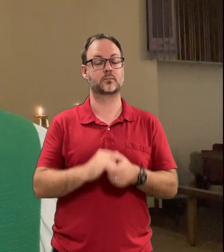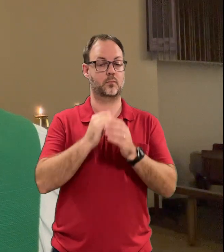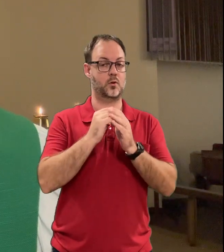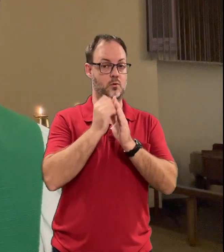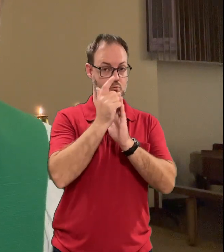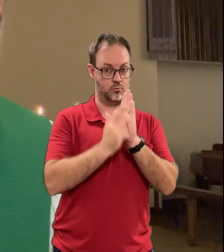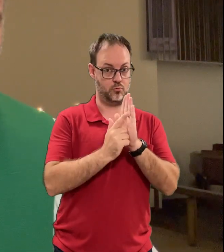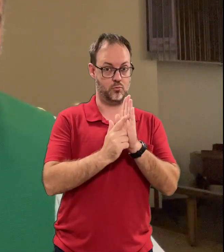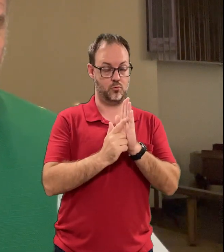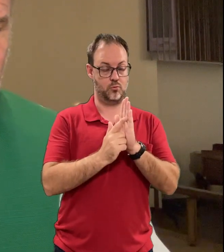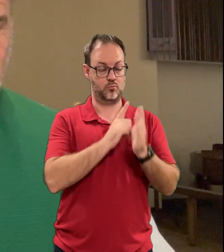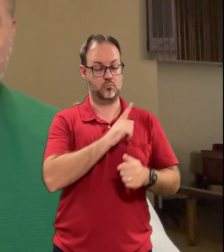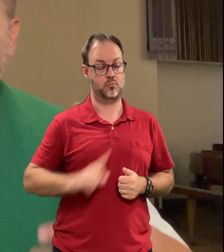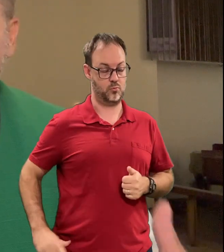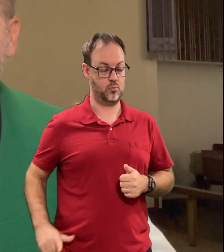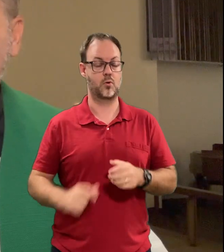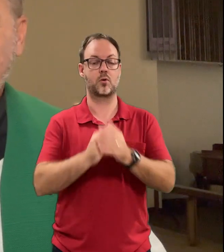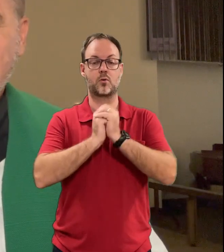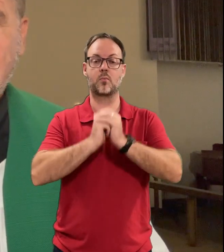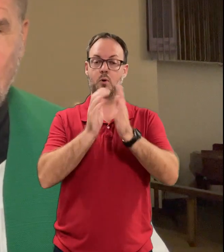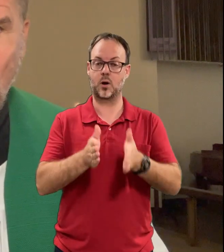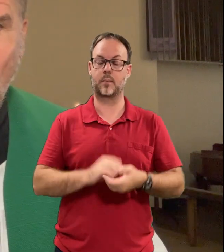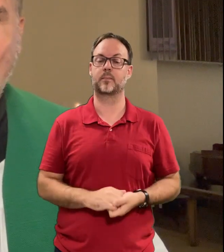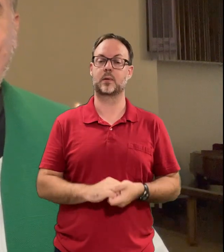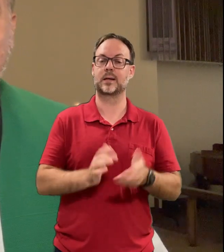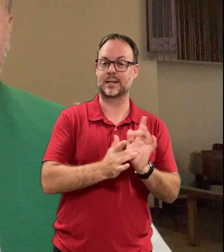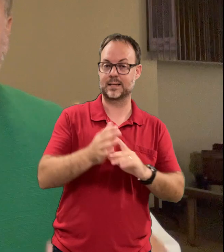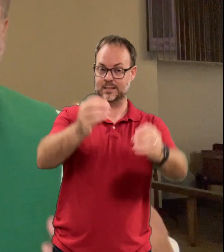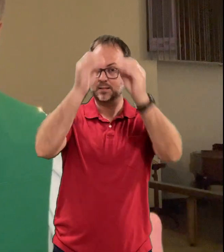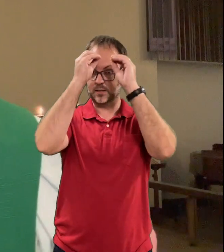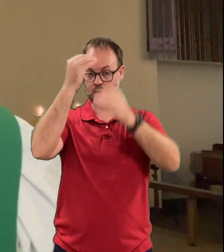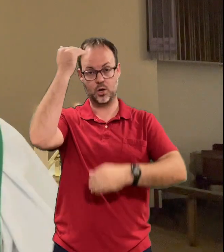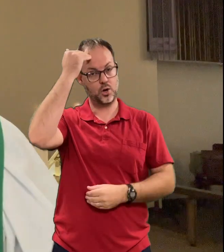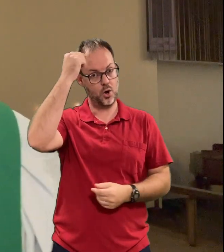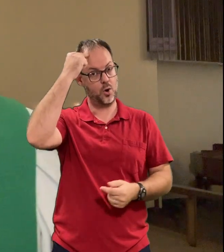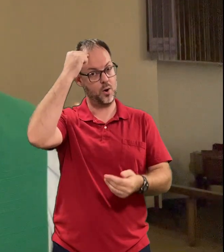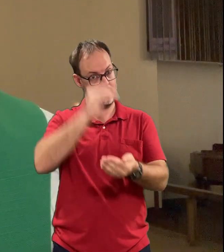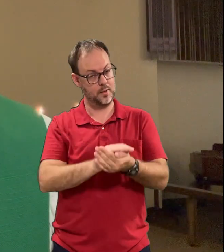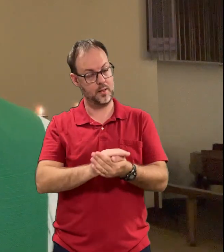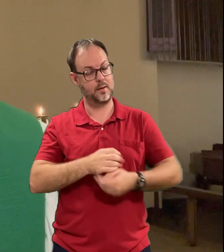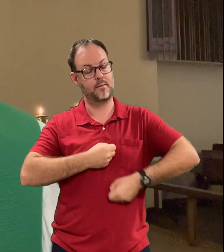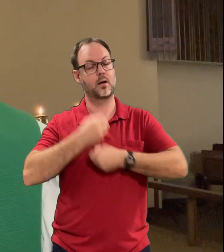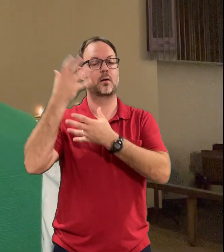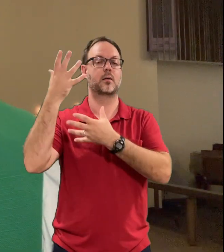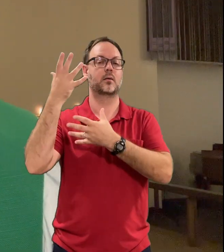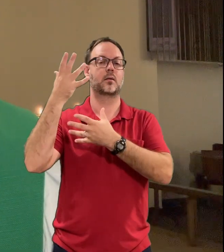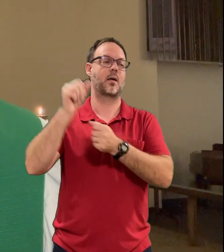In the Lord's Prayer, Jesus teaches us to know and to believe and to